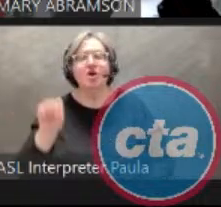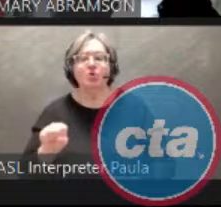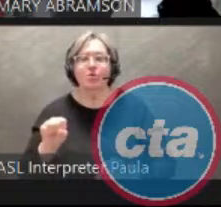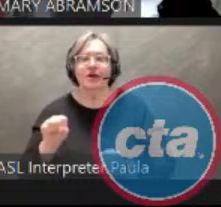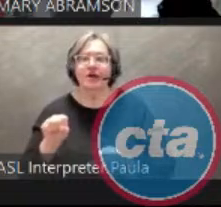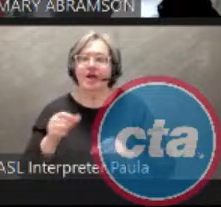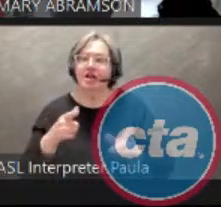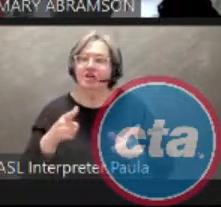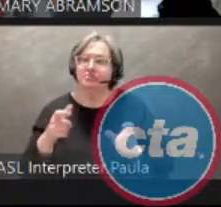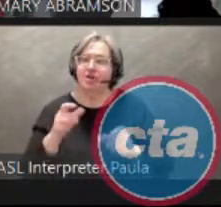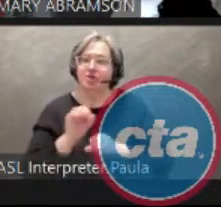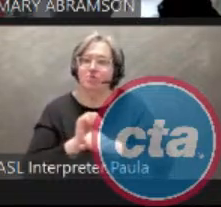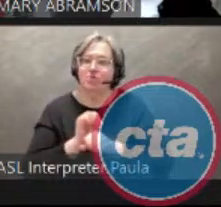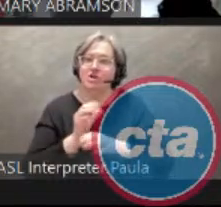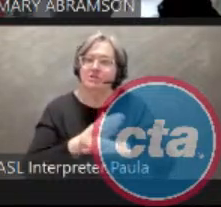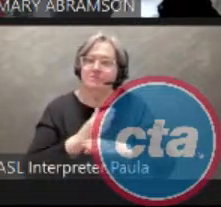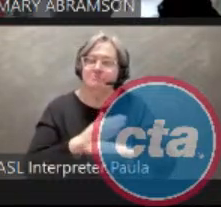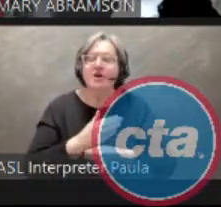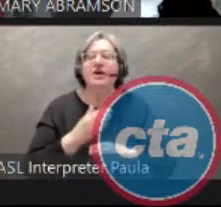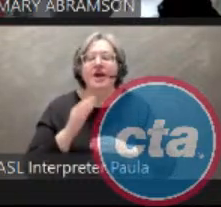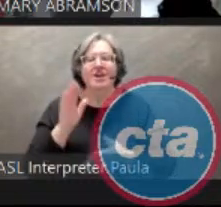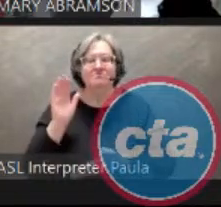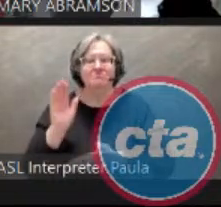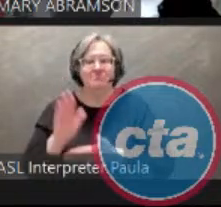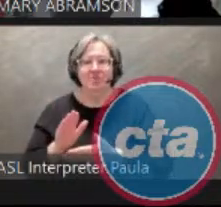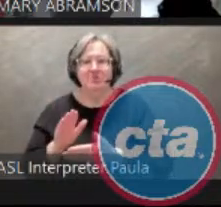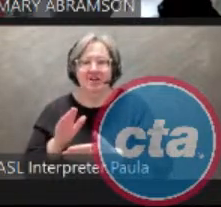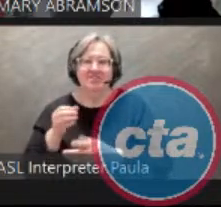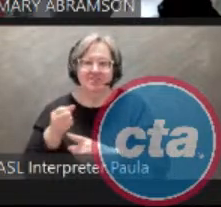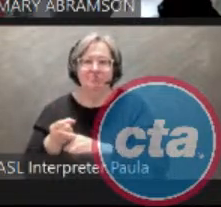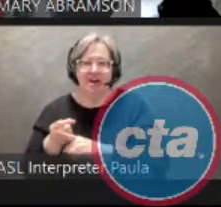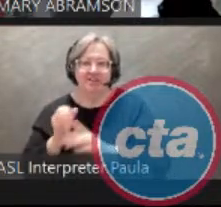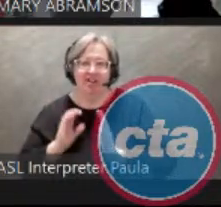minimize customer impact while work is going on.